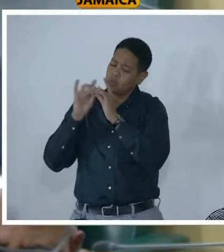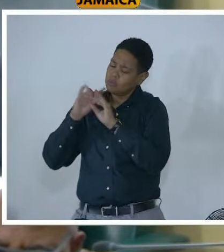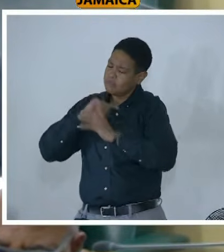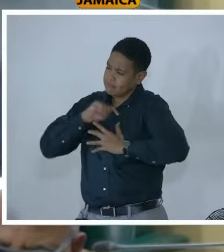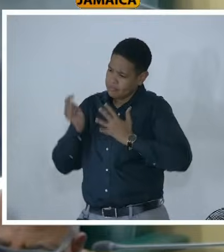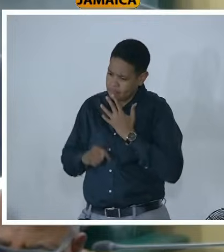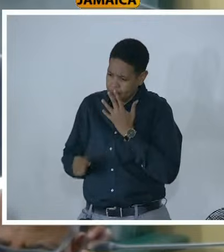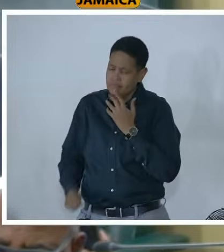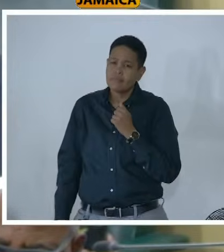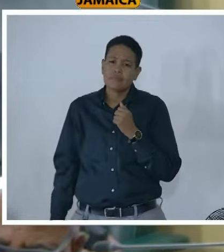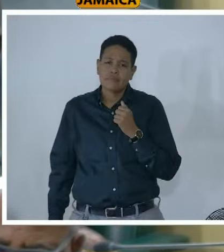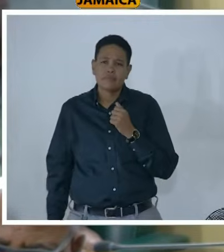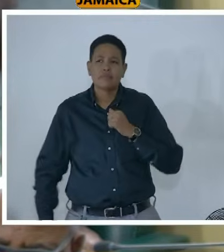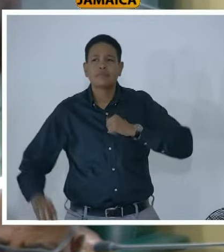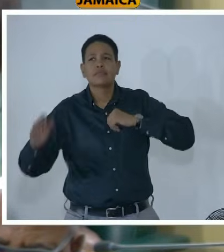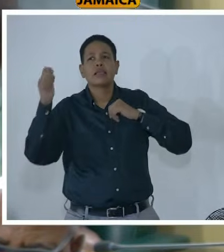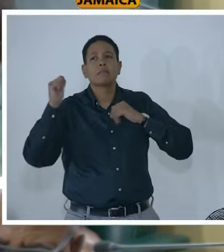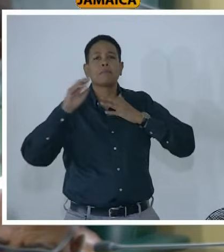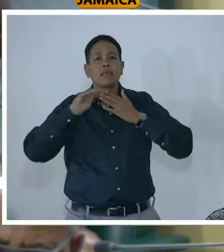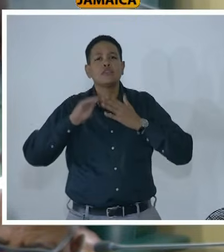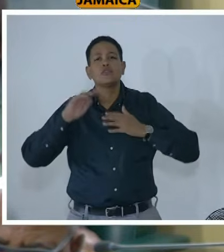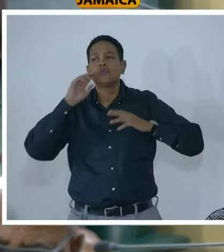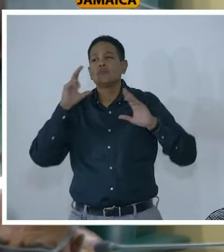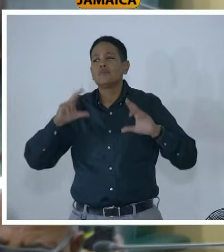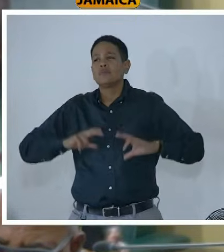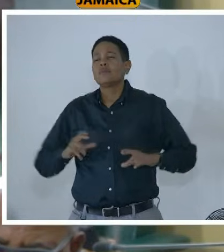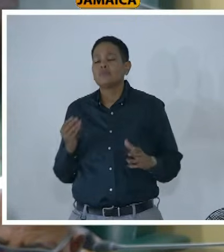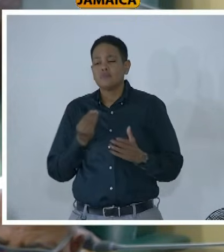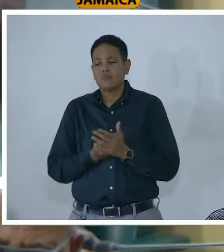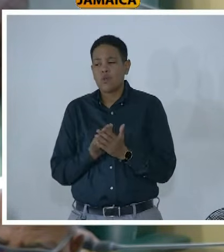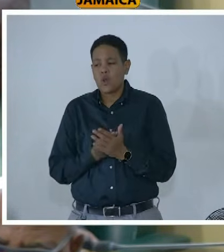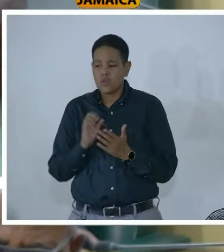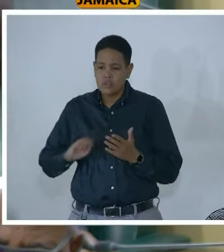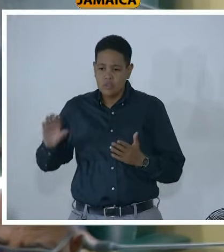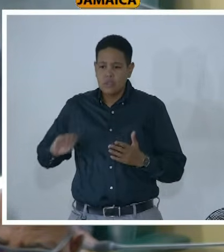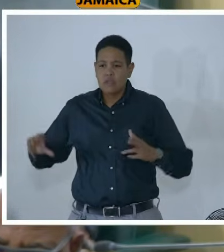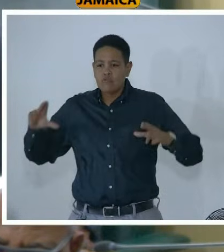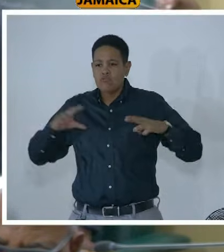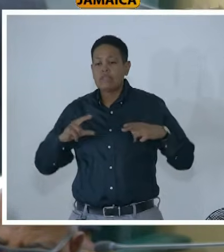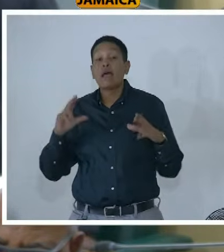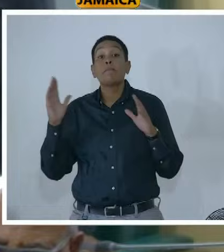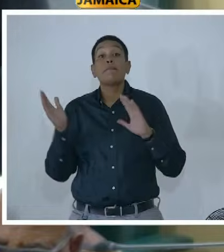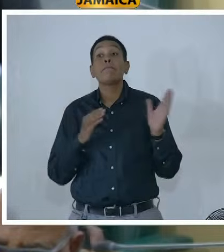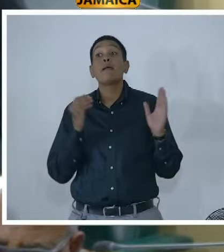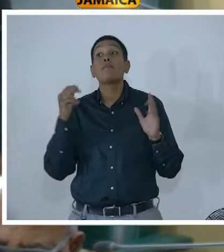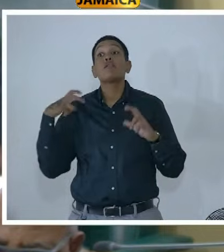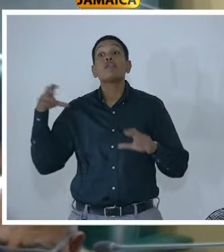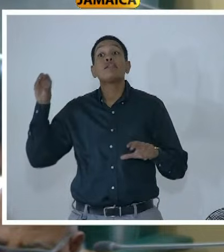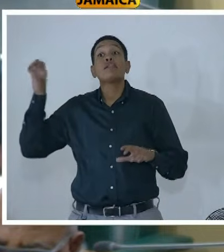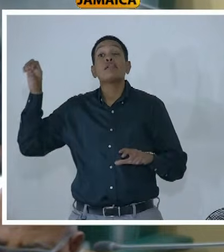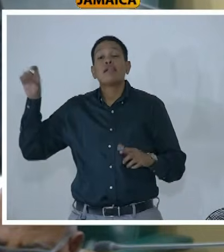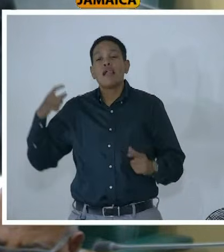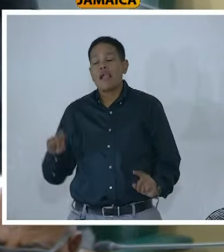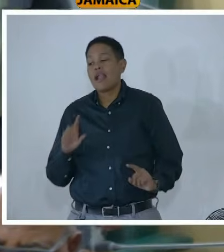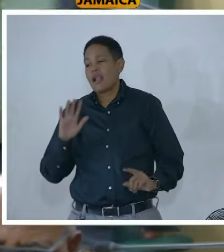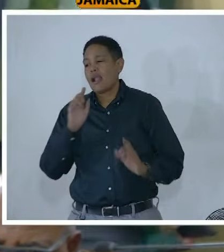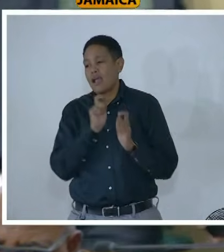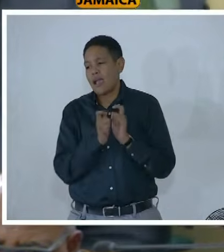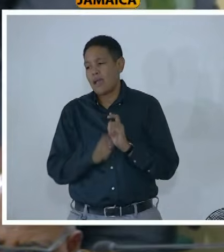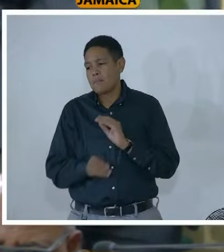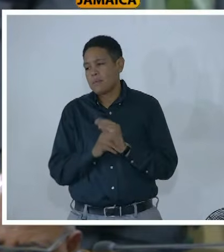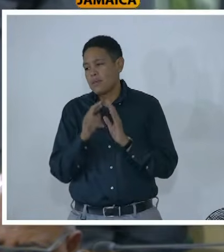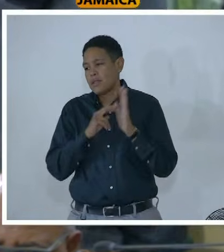following motion. The Pension Superannuation Funds and Retirement Schemes Investment